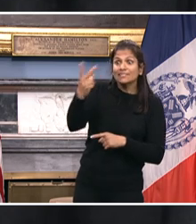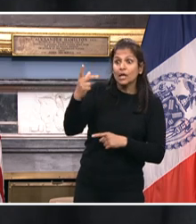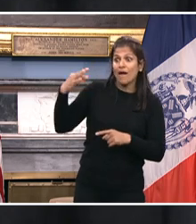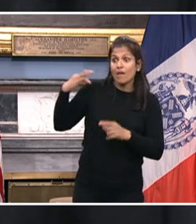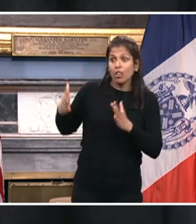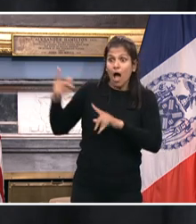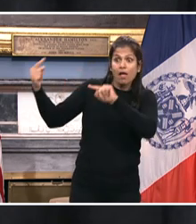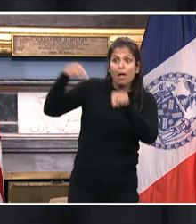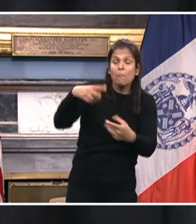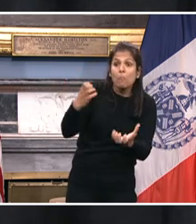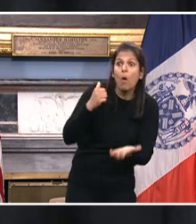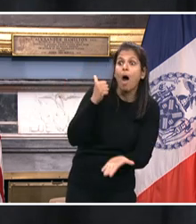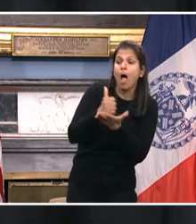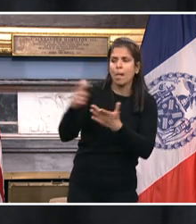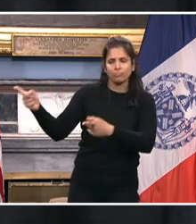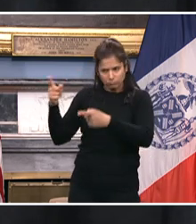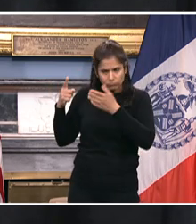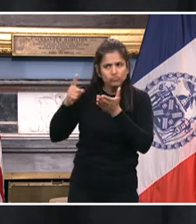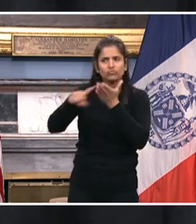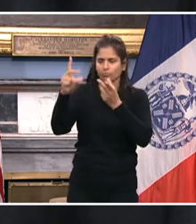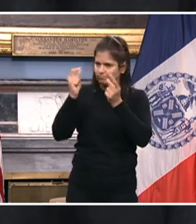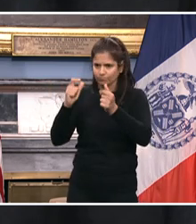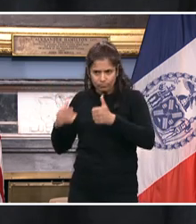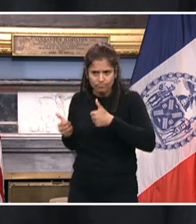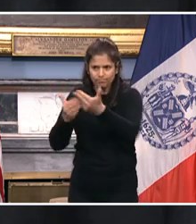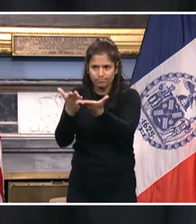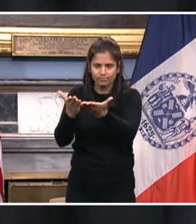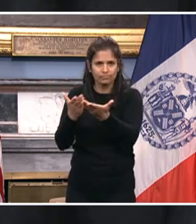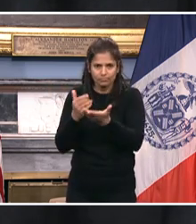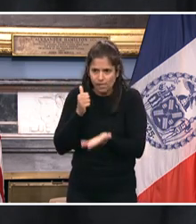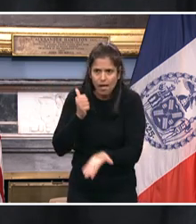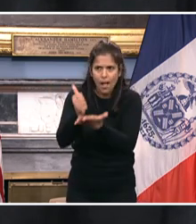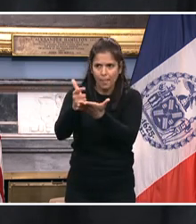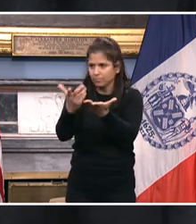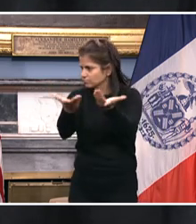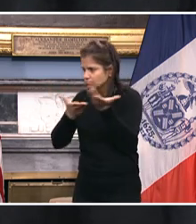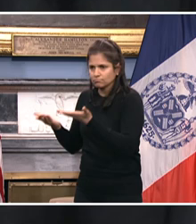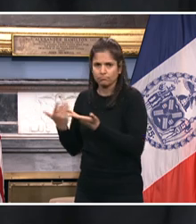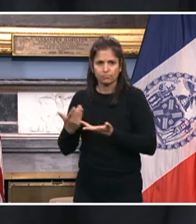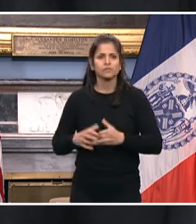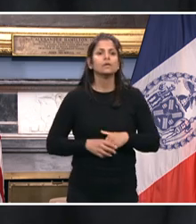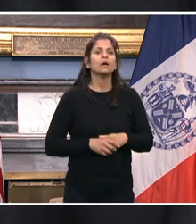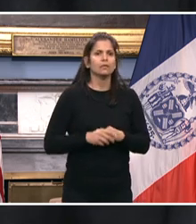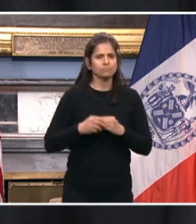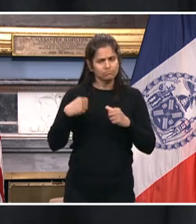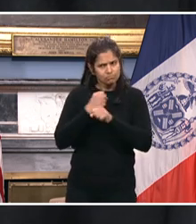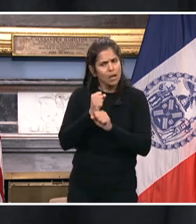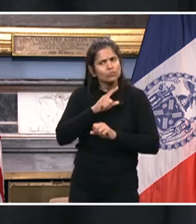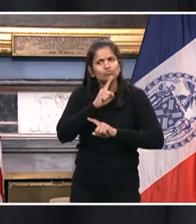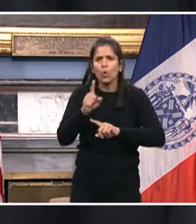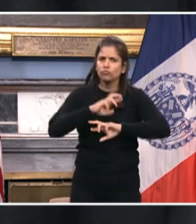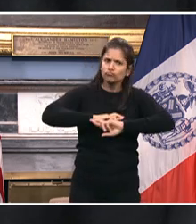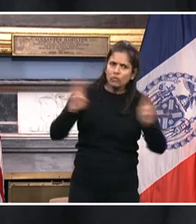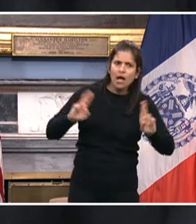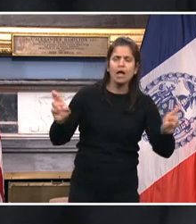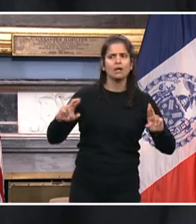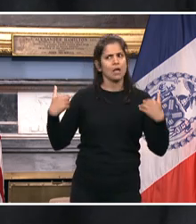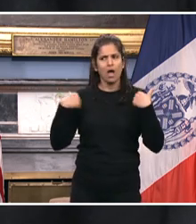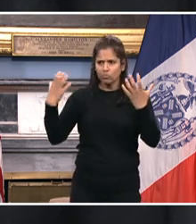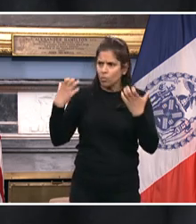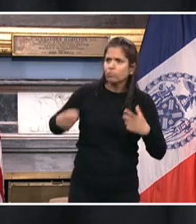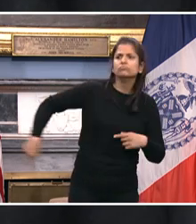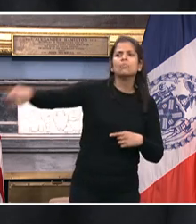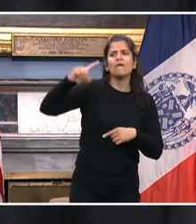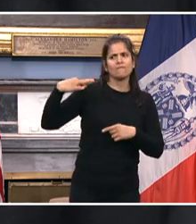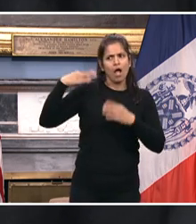been. But anyone who's coming in, we want to get them accommodation, make sure that what they need is covered, or anything that